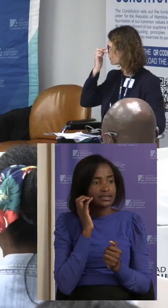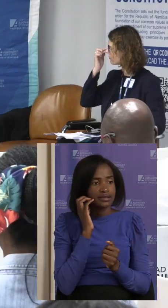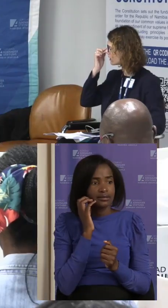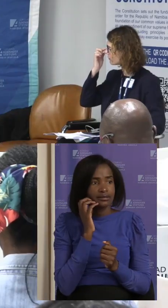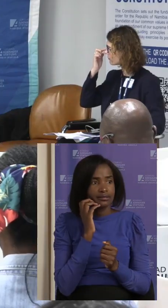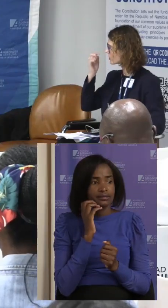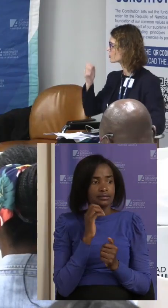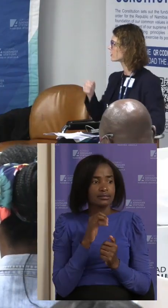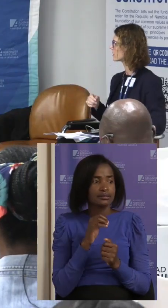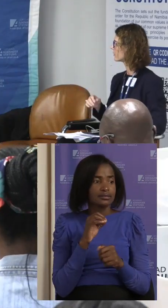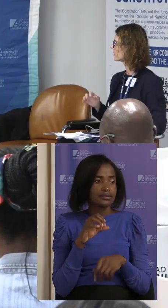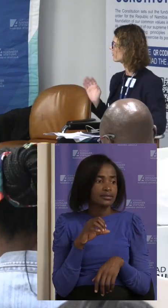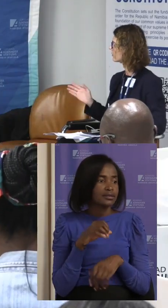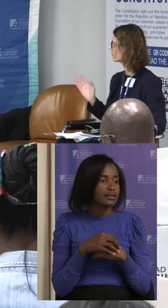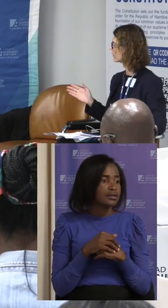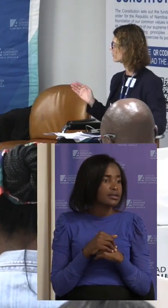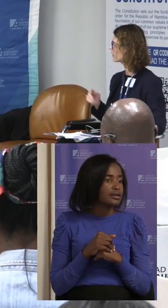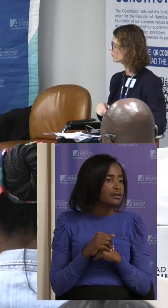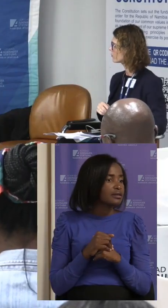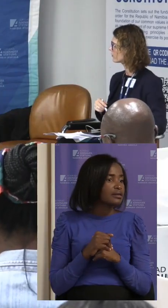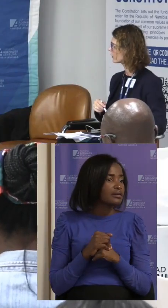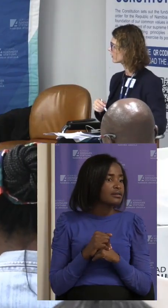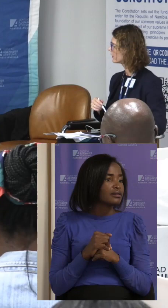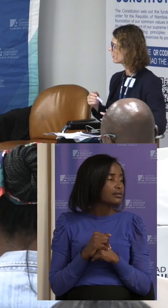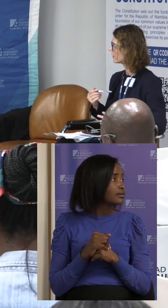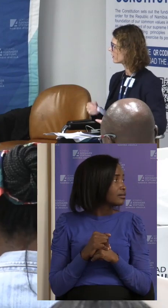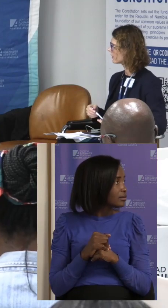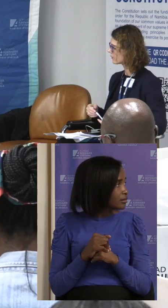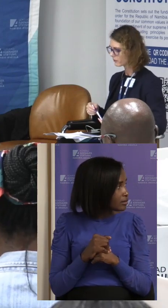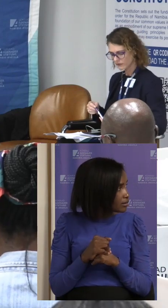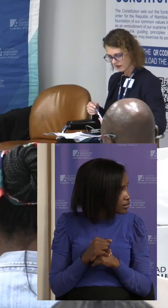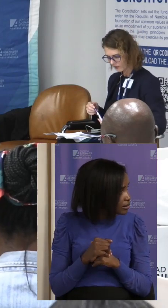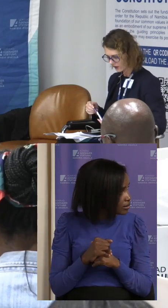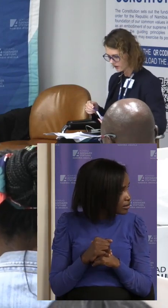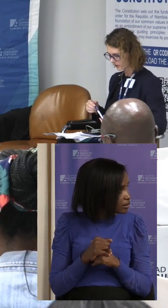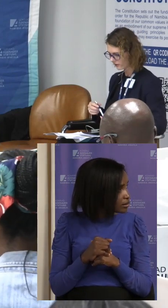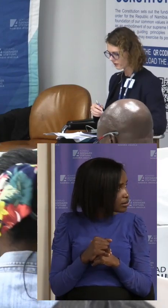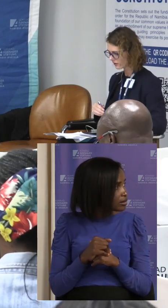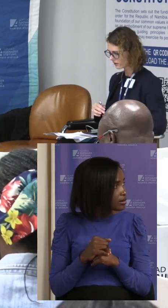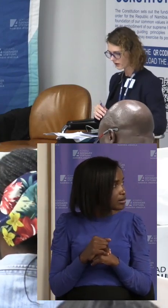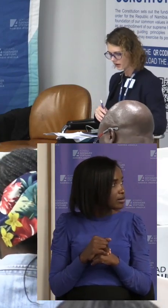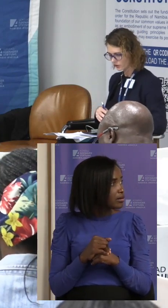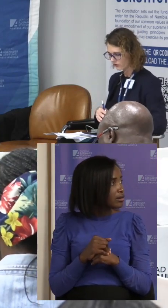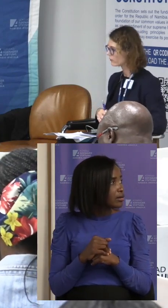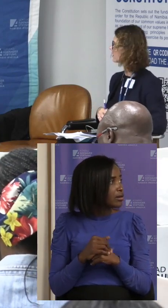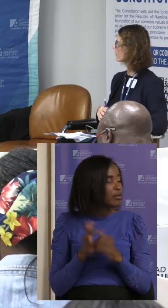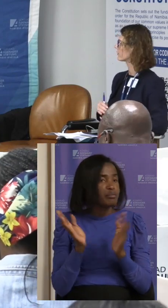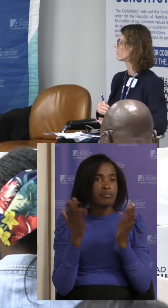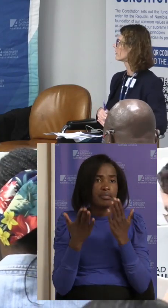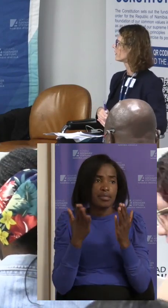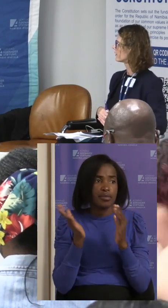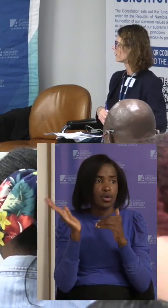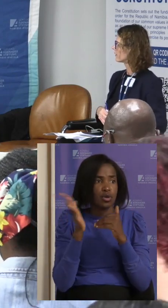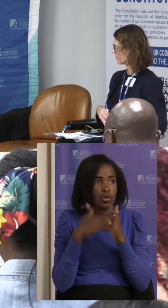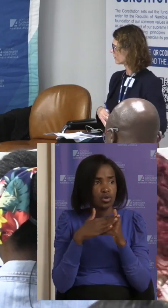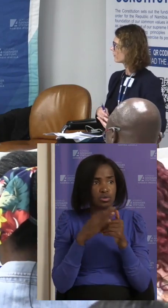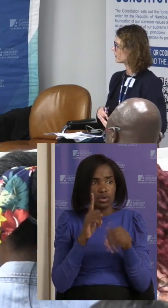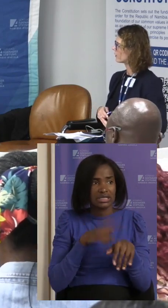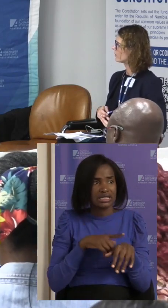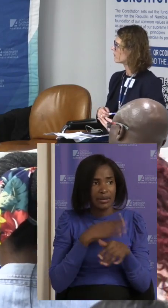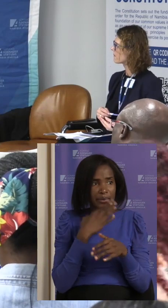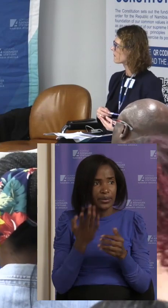Okay. Unfortunately, we have to still move on. All right. If you can just close for us. Okay.